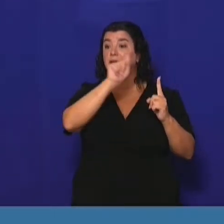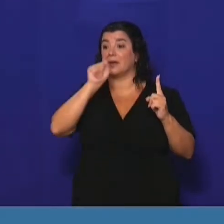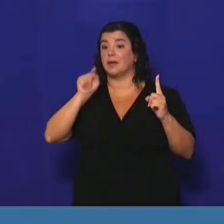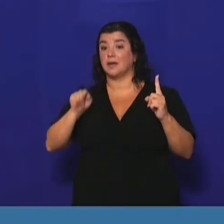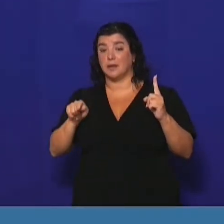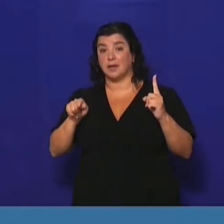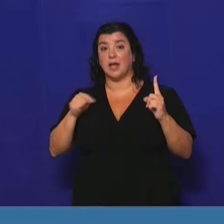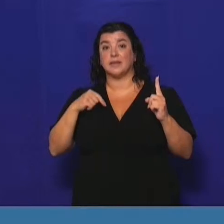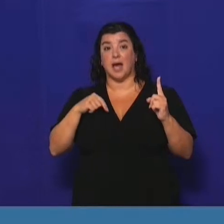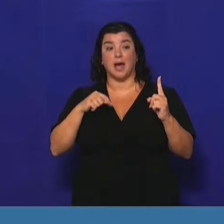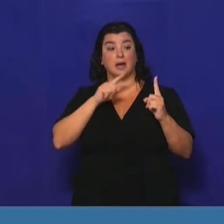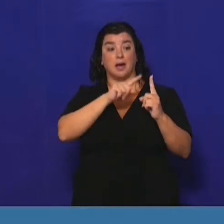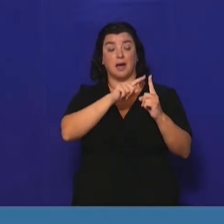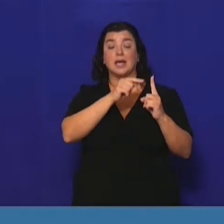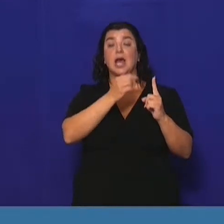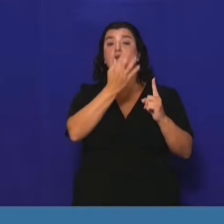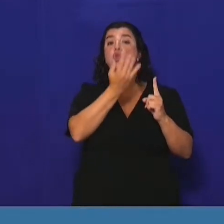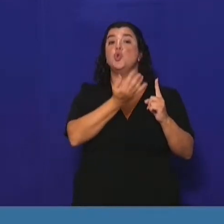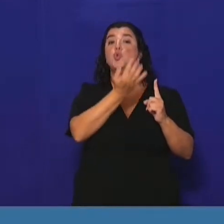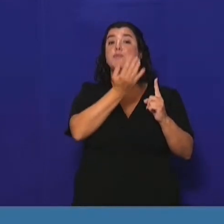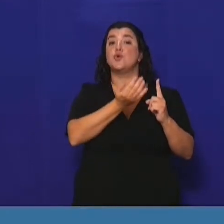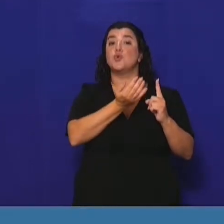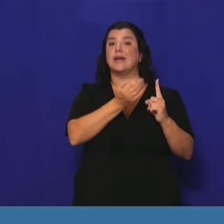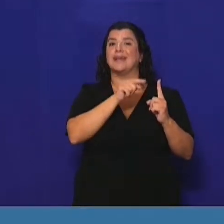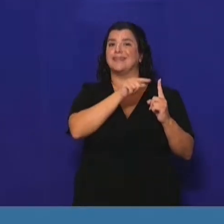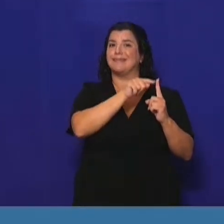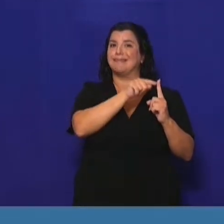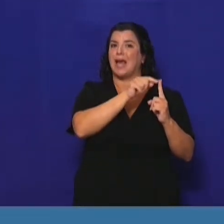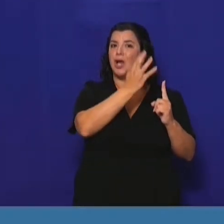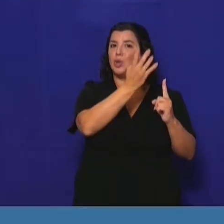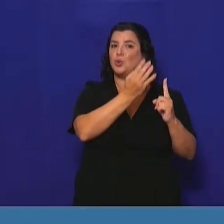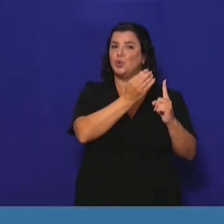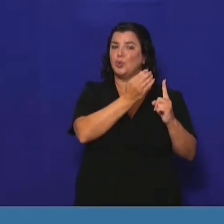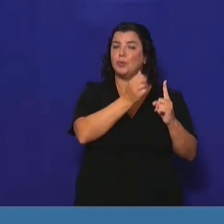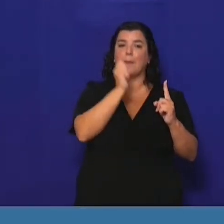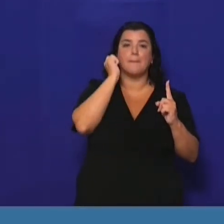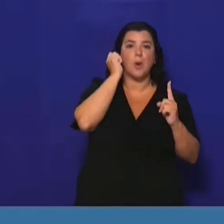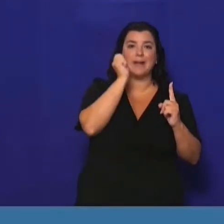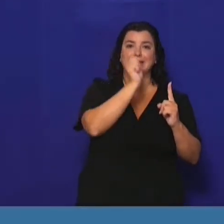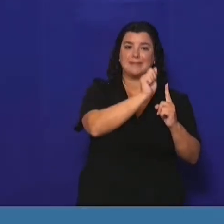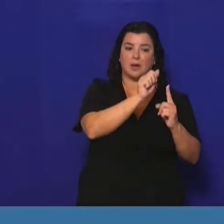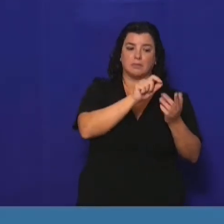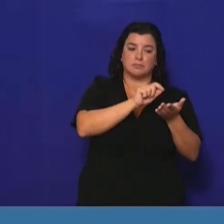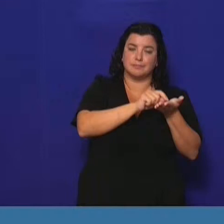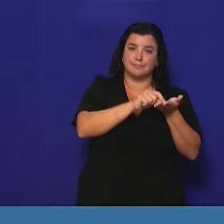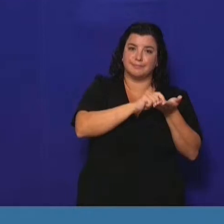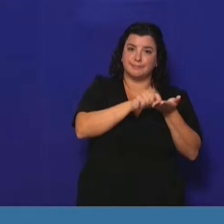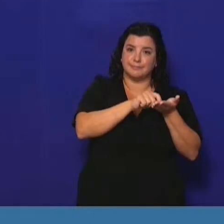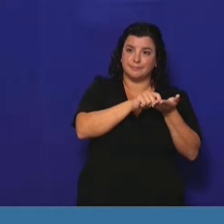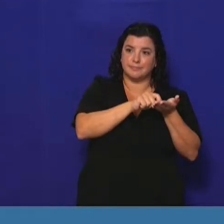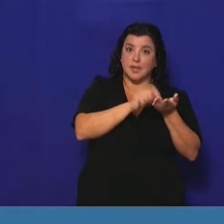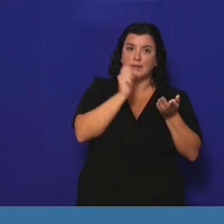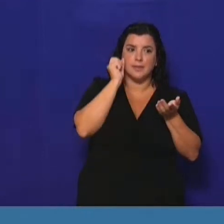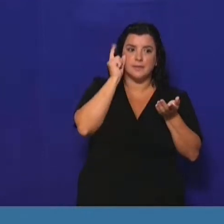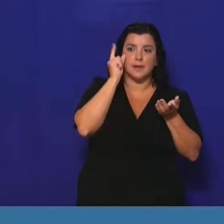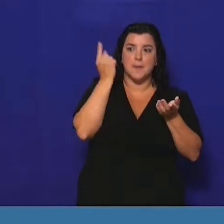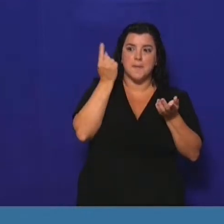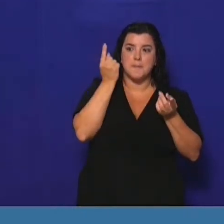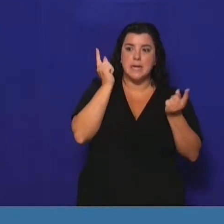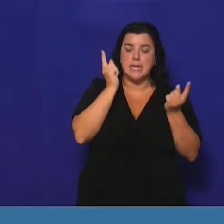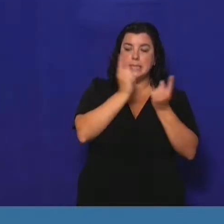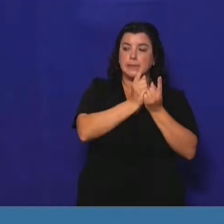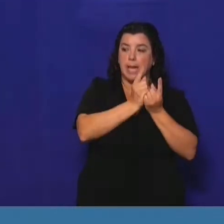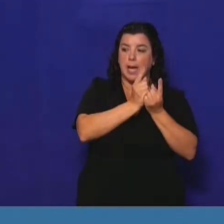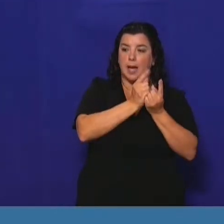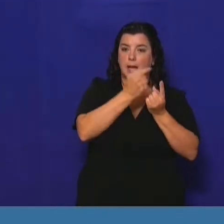ħantuh code dan idaħħal dak il-code u hemmhekk il-mobile ħajjiftakar ma' min u kien qiegħed f'kuntatt